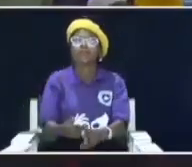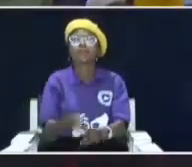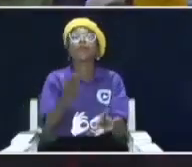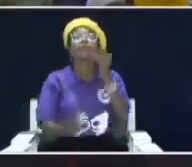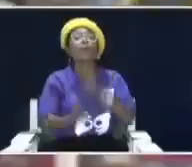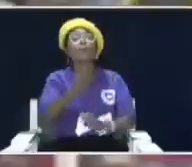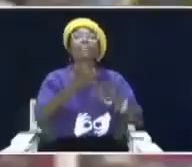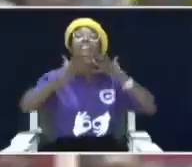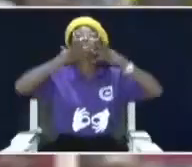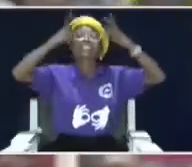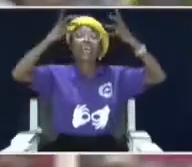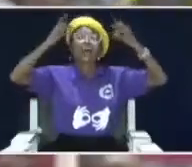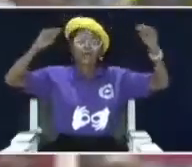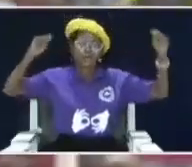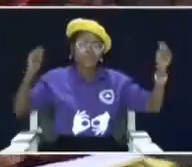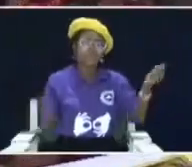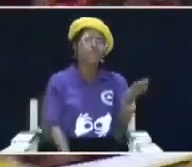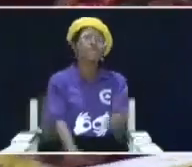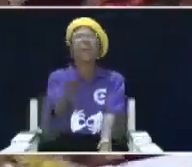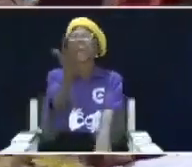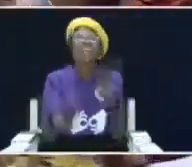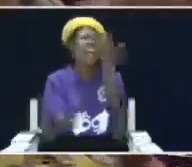Somebody shout fire!